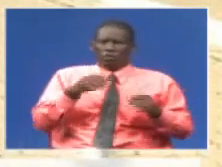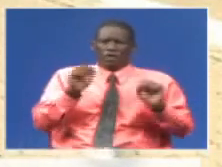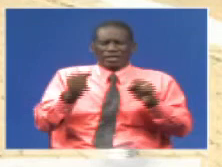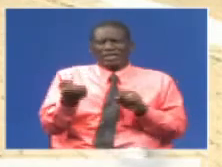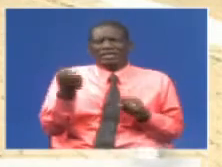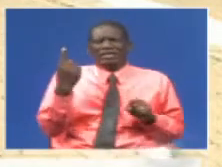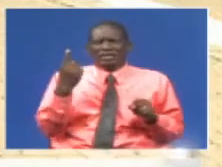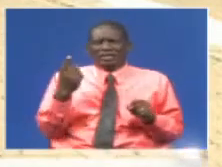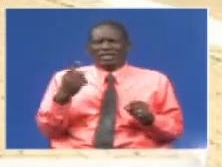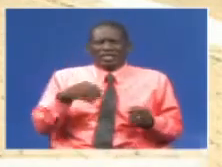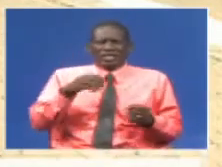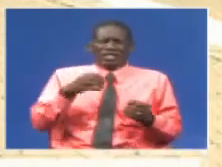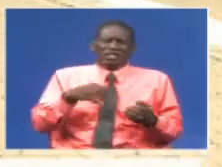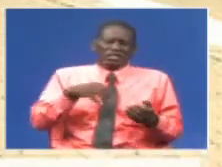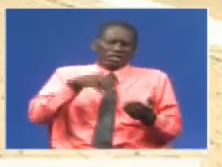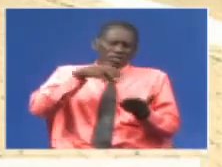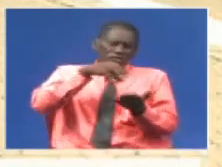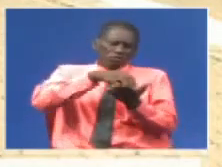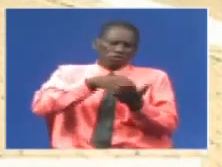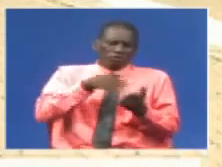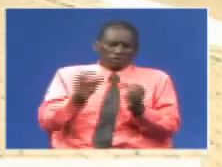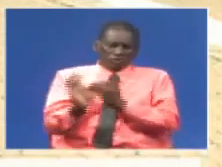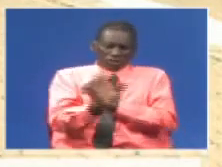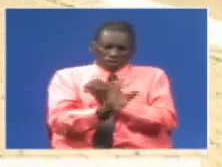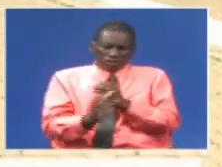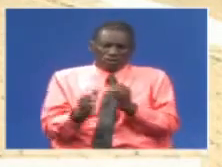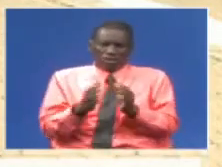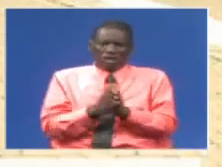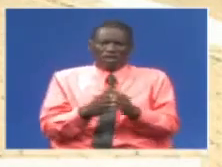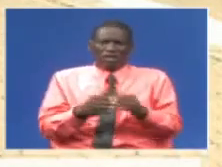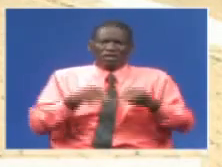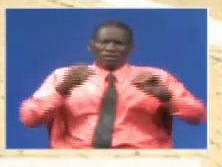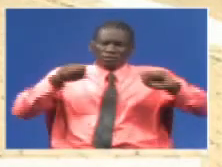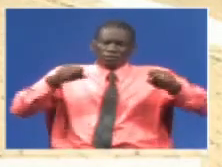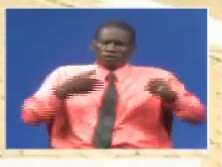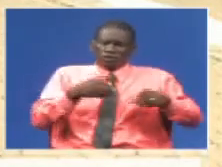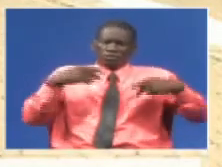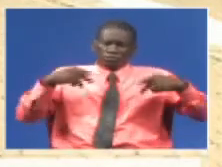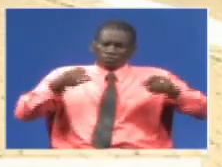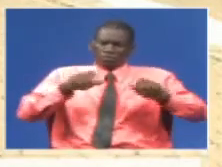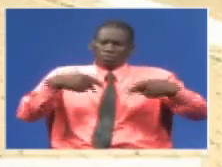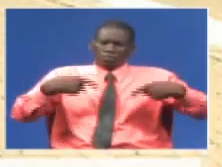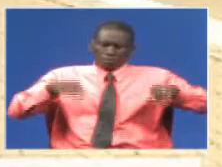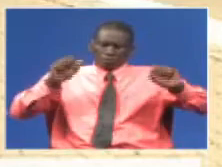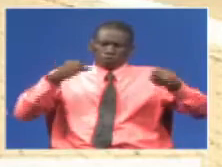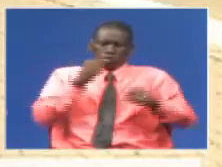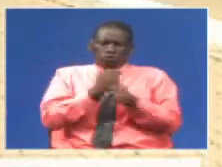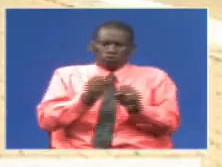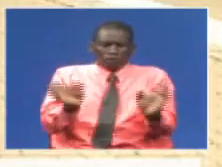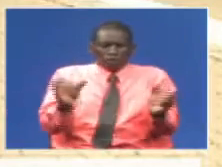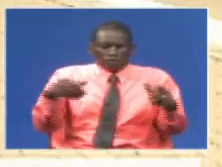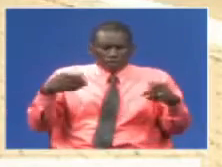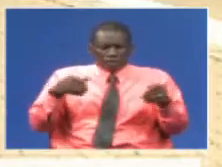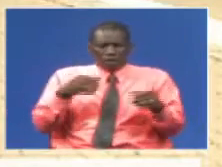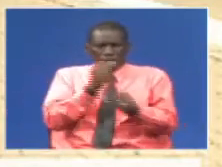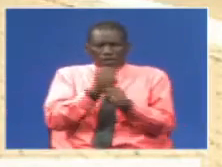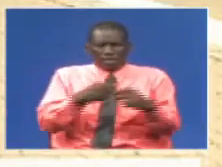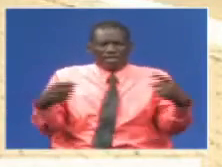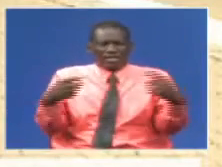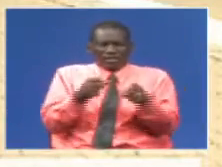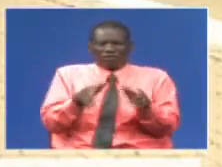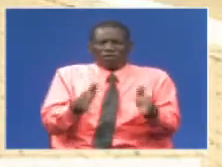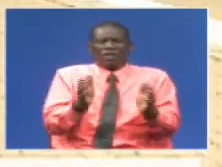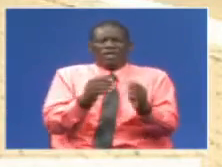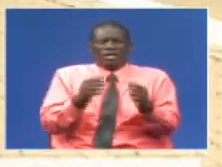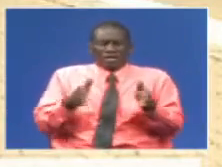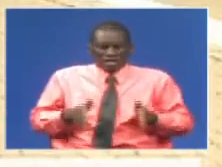understand the context of this country and then are going to be able to do journalism in a way that is different, in a